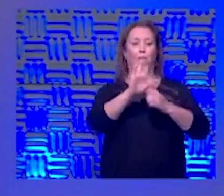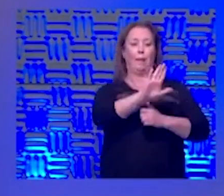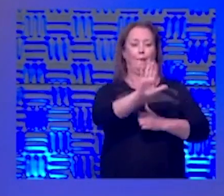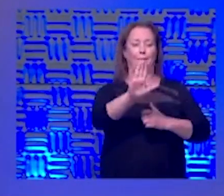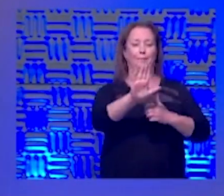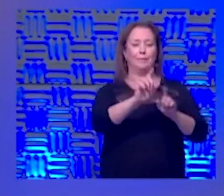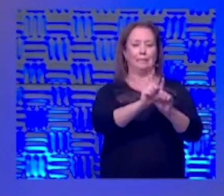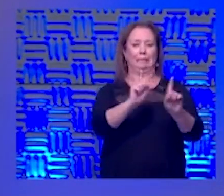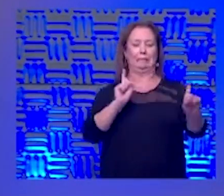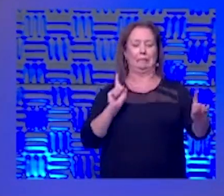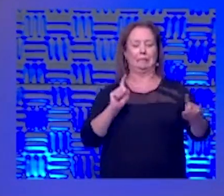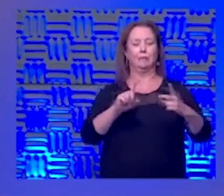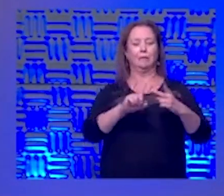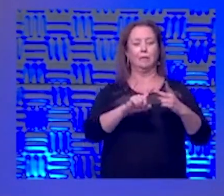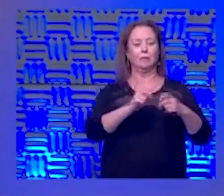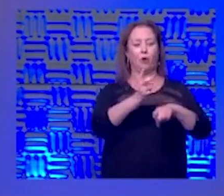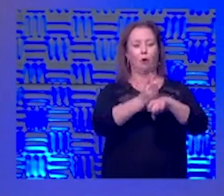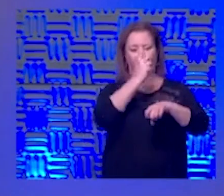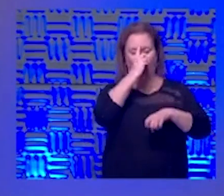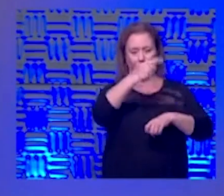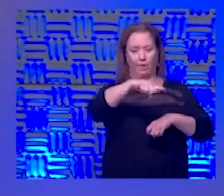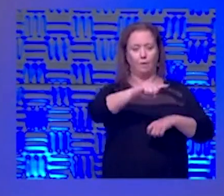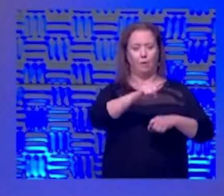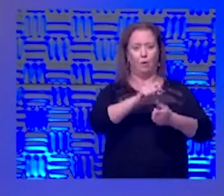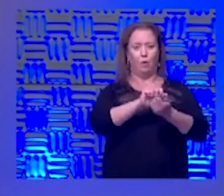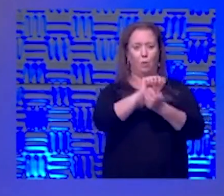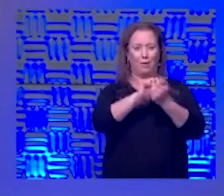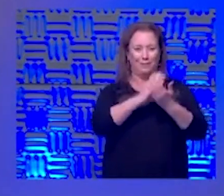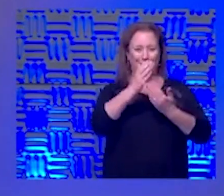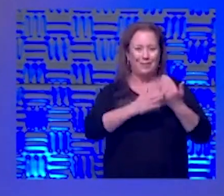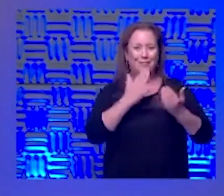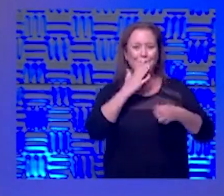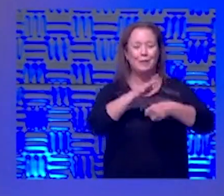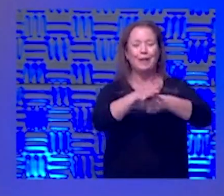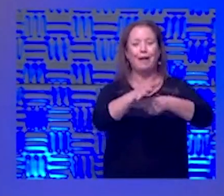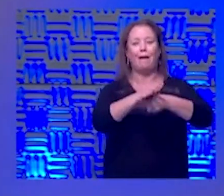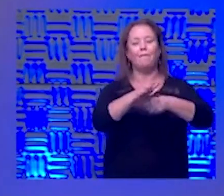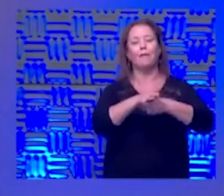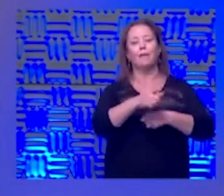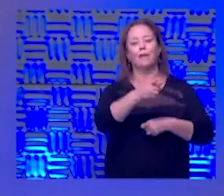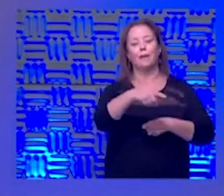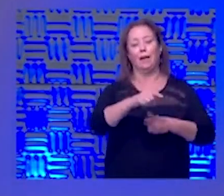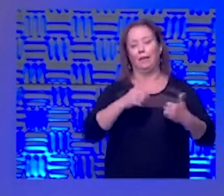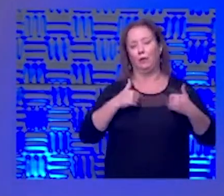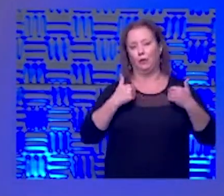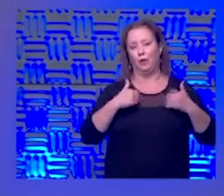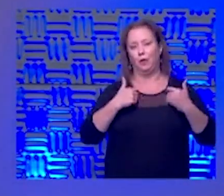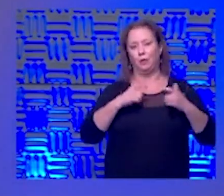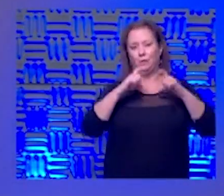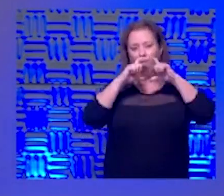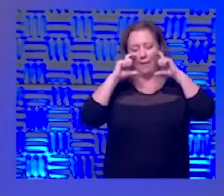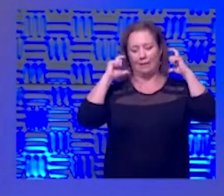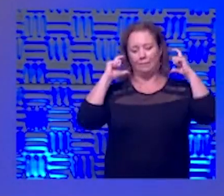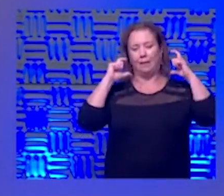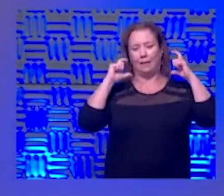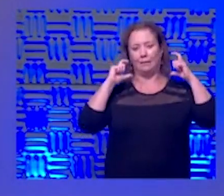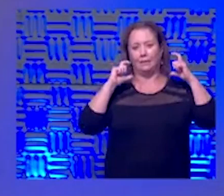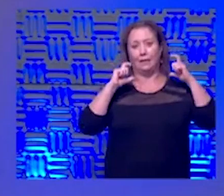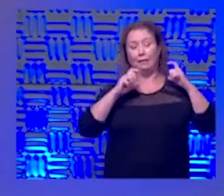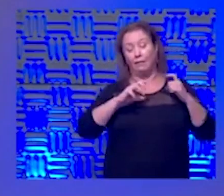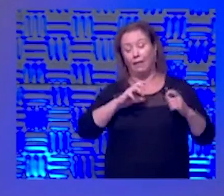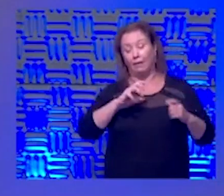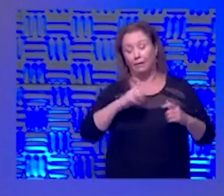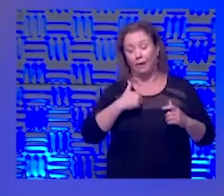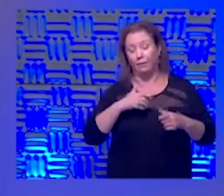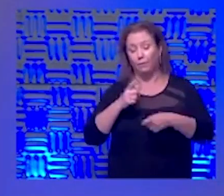distance. It's more difficult to them to do adequate hand hygiene. They are probably too young to do face masks. Even if they are of age to do a